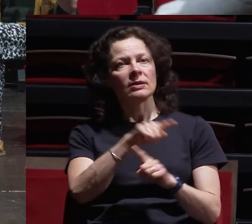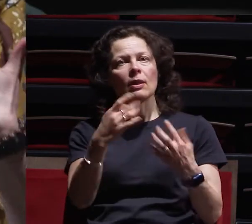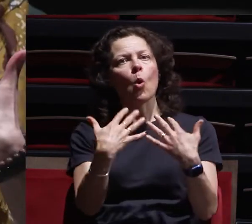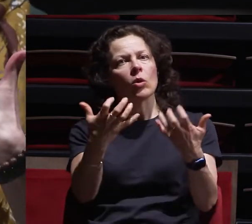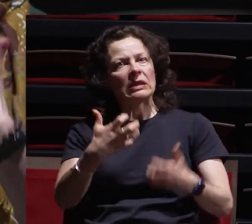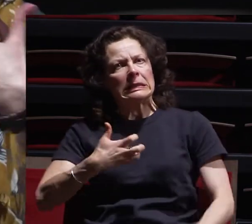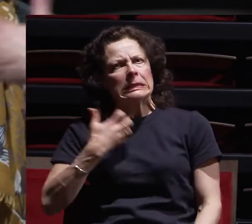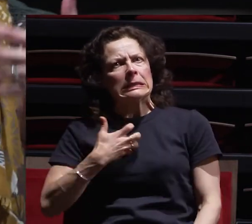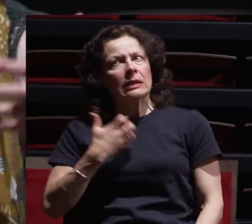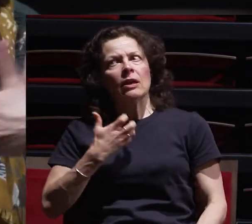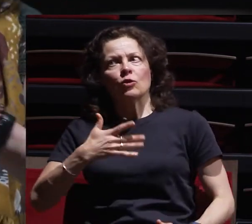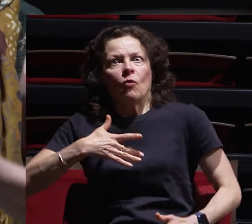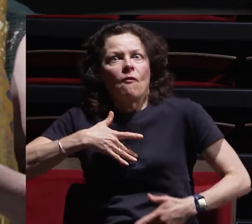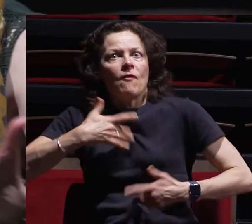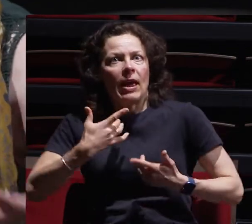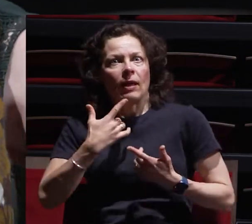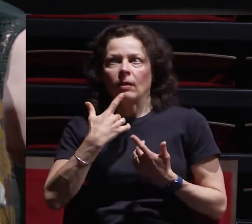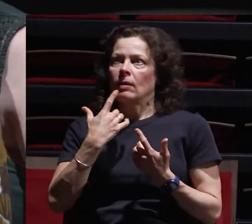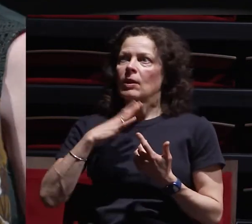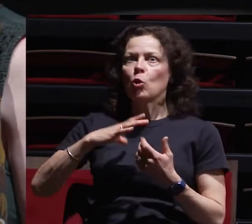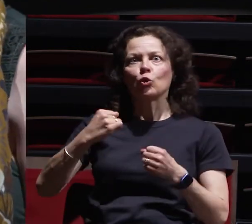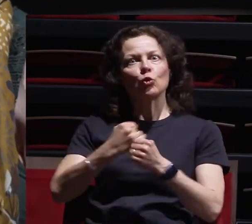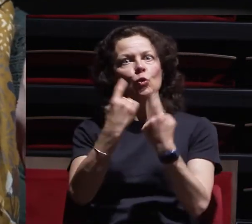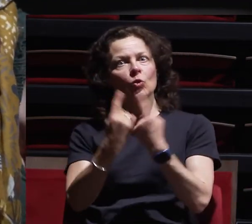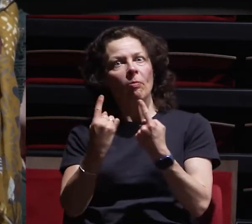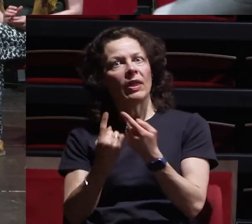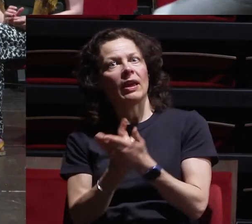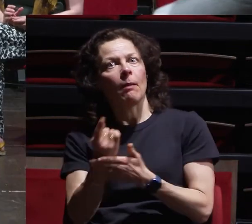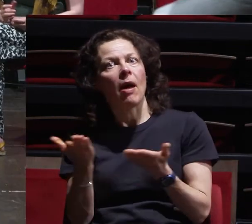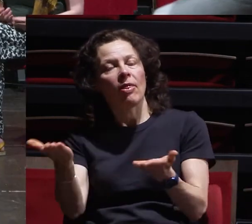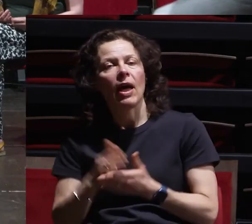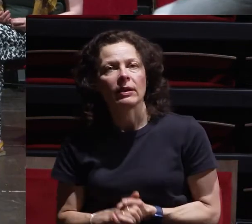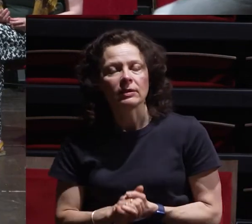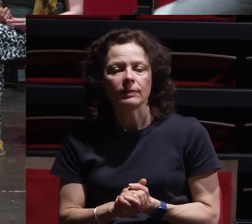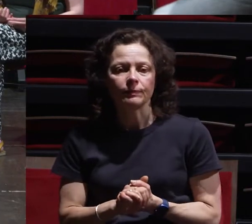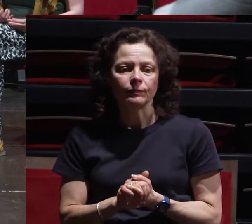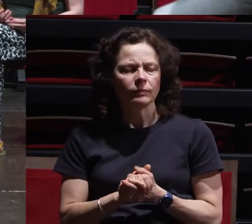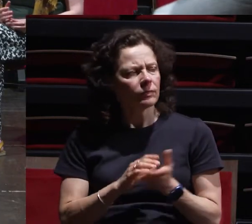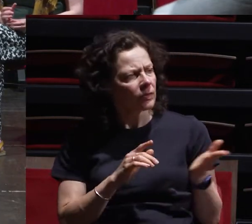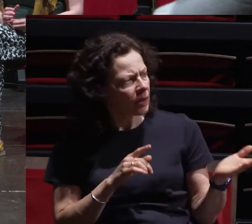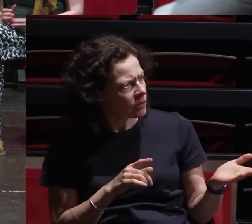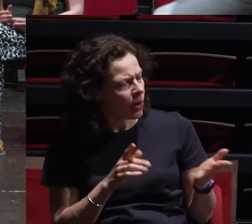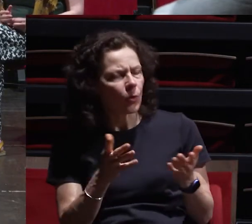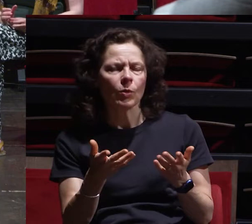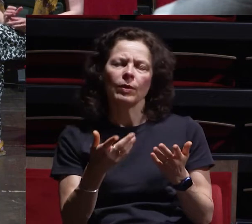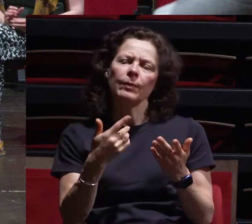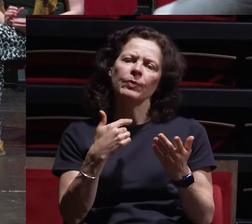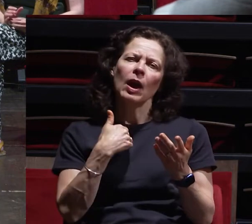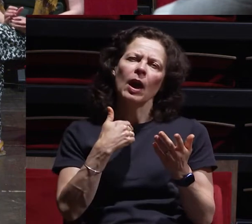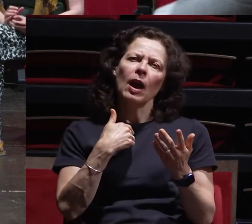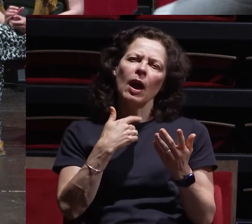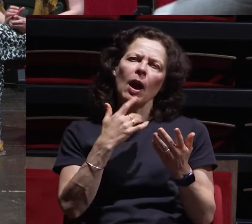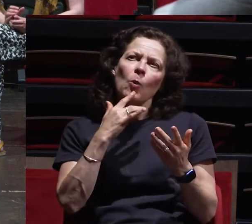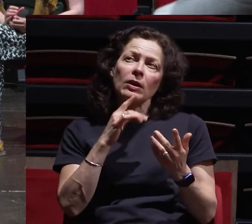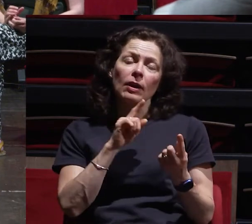to maybe annoy people into wanting to do something about it. So do you think, at what point in your experience of